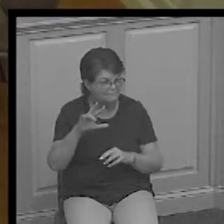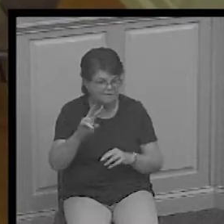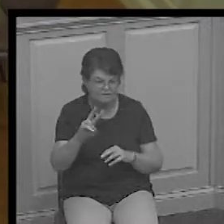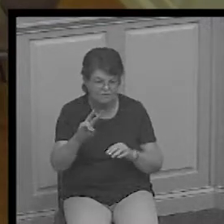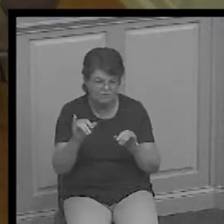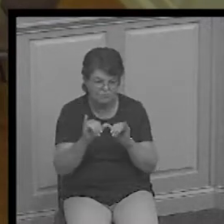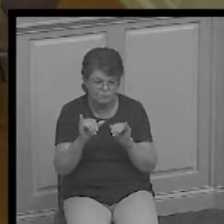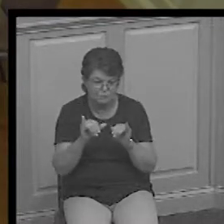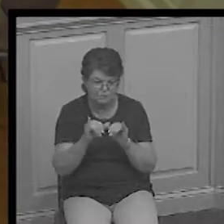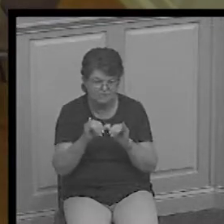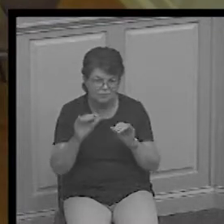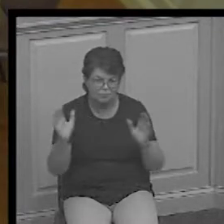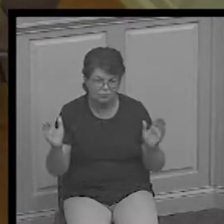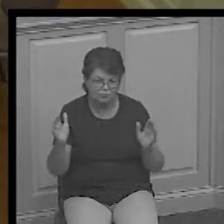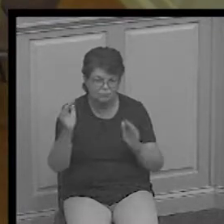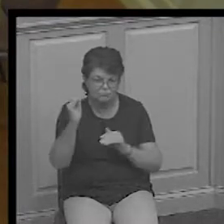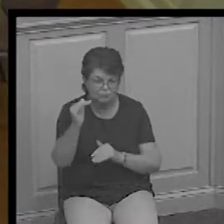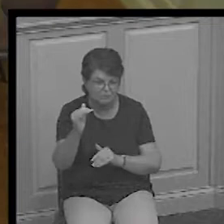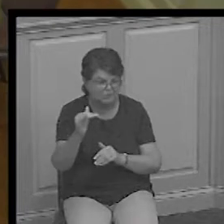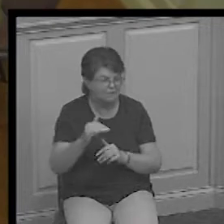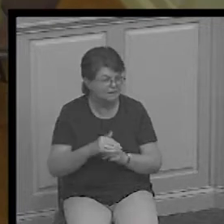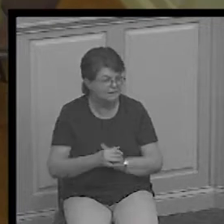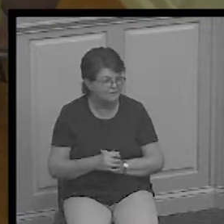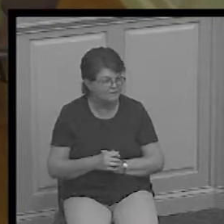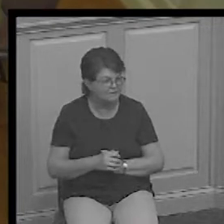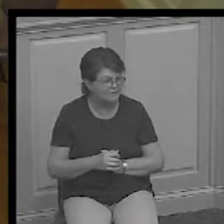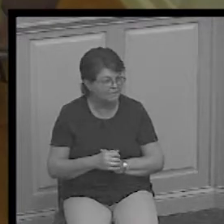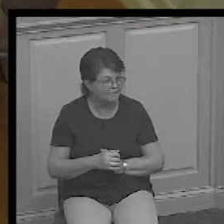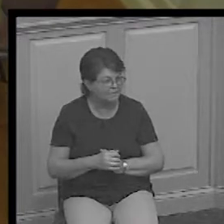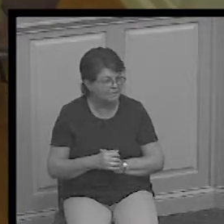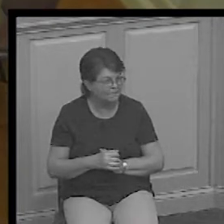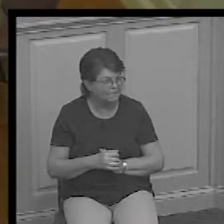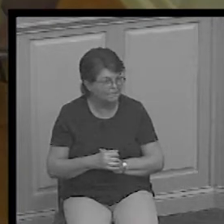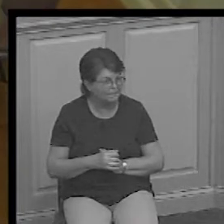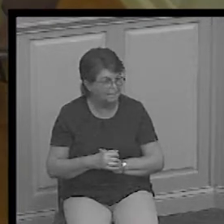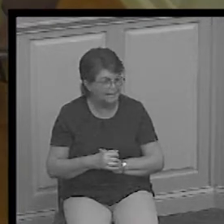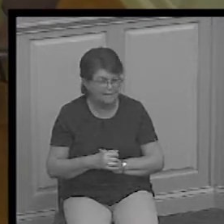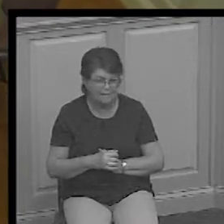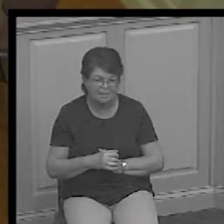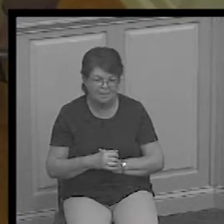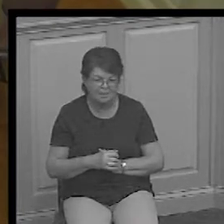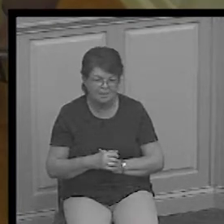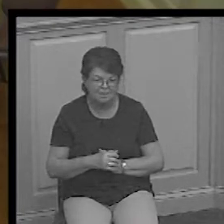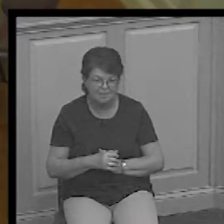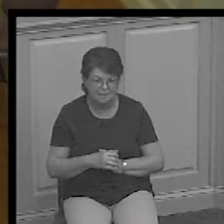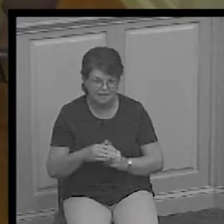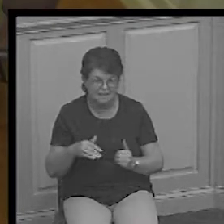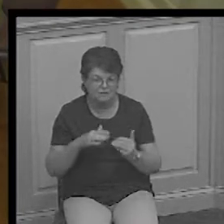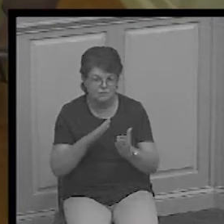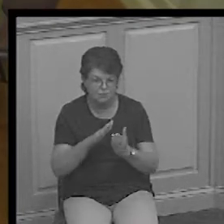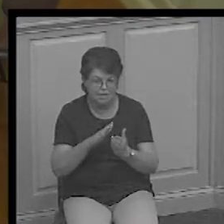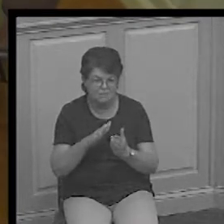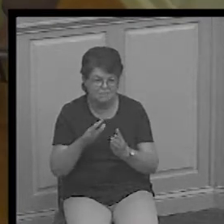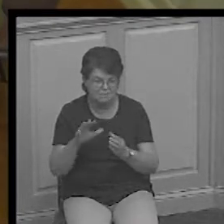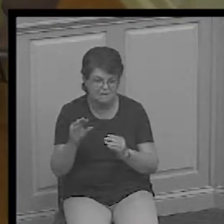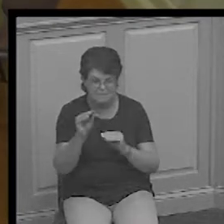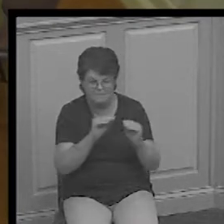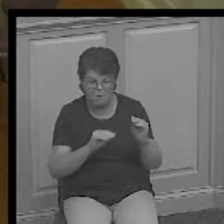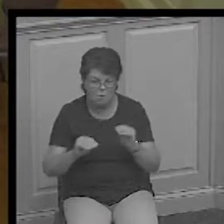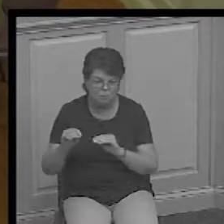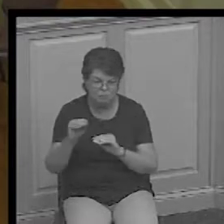52-inch screens in windows. Would this, It does address motion, somewhere in